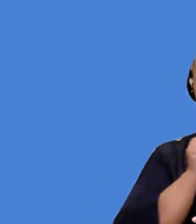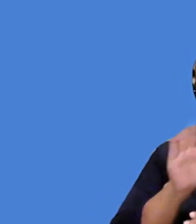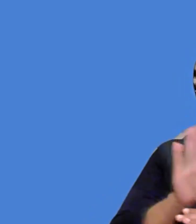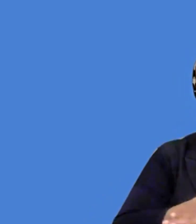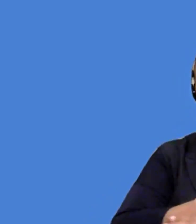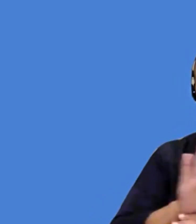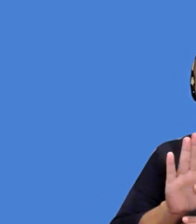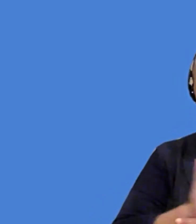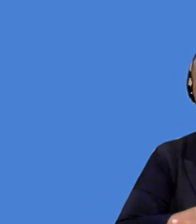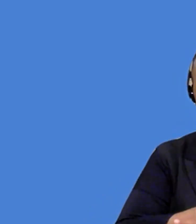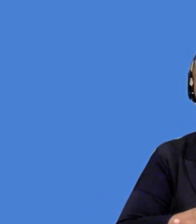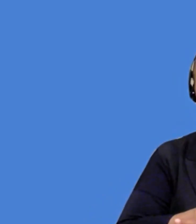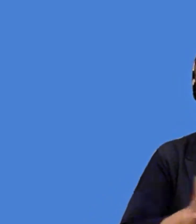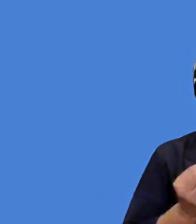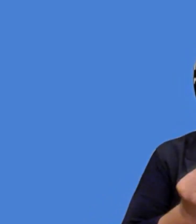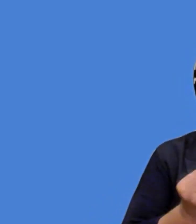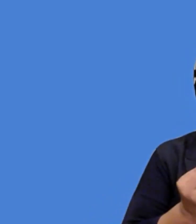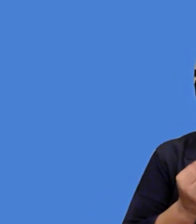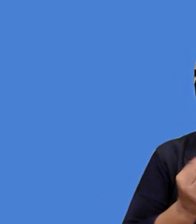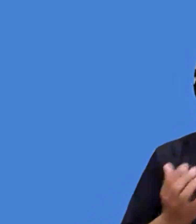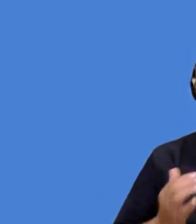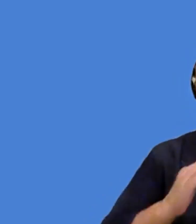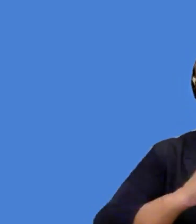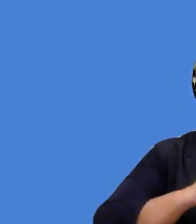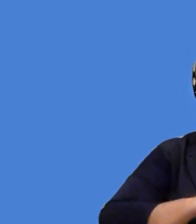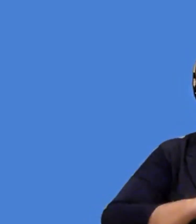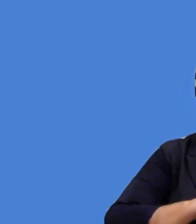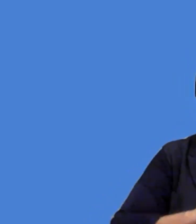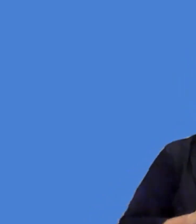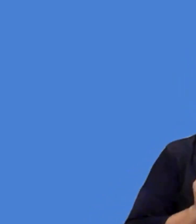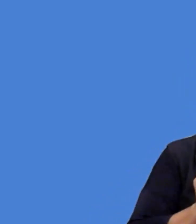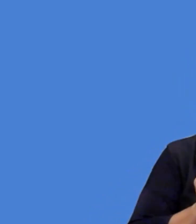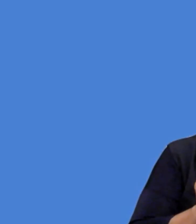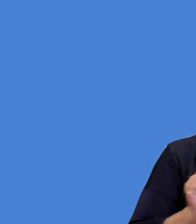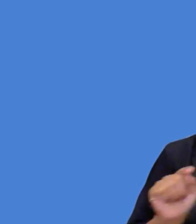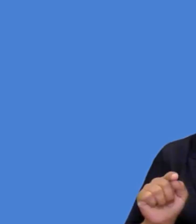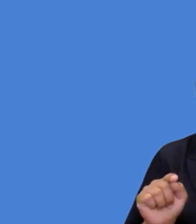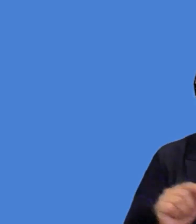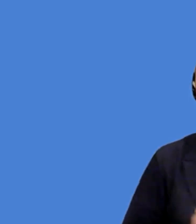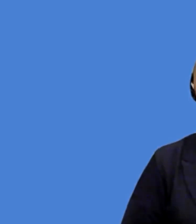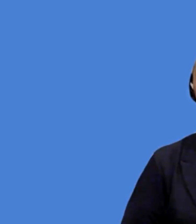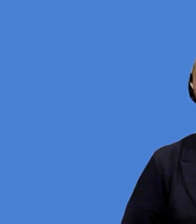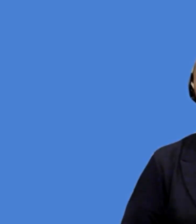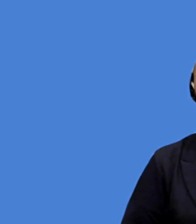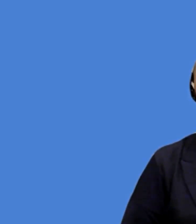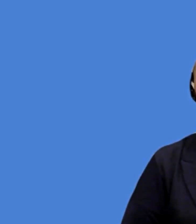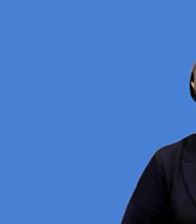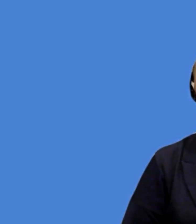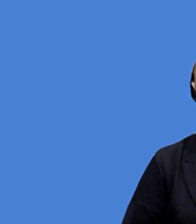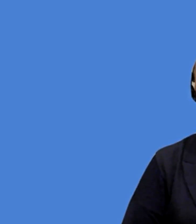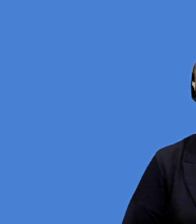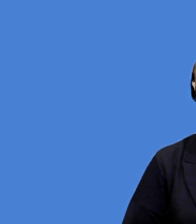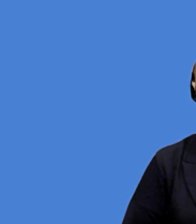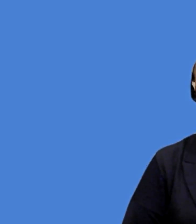Global, Handicap International, the Asia Foundation, My Rights, UNDP, etc.